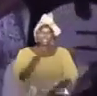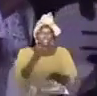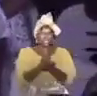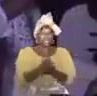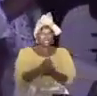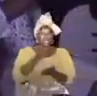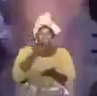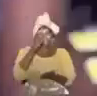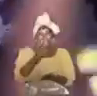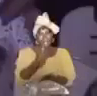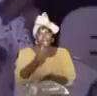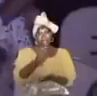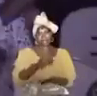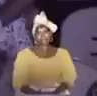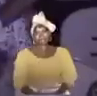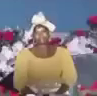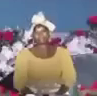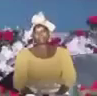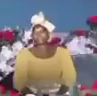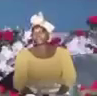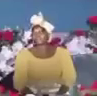amen?